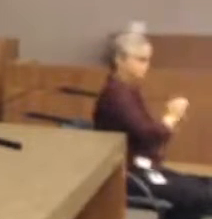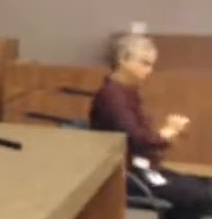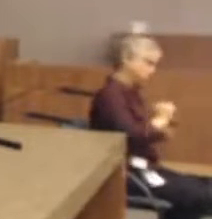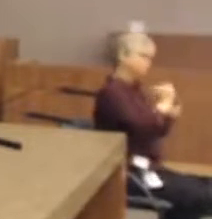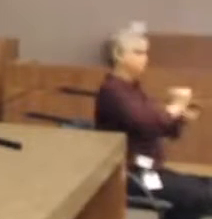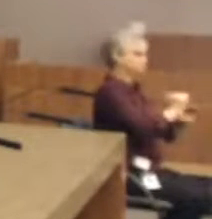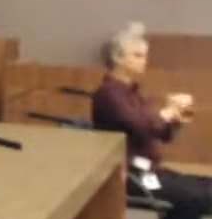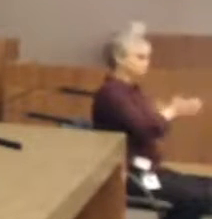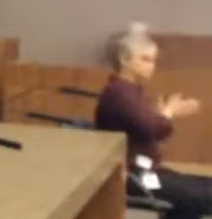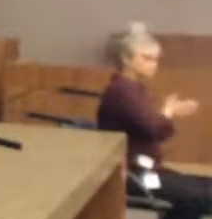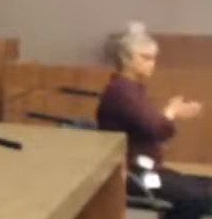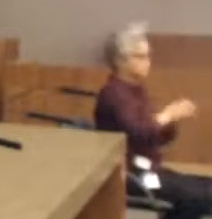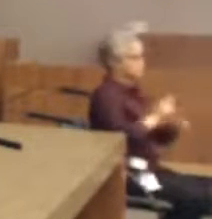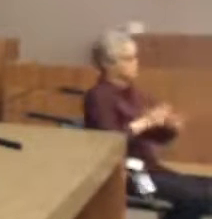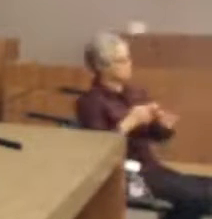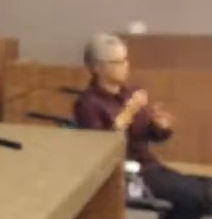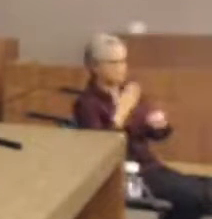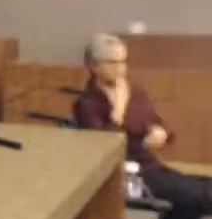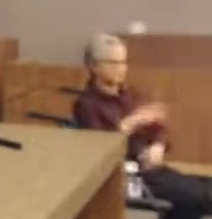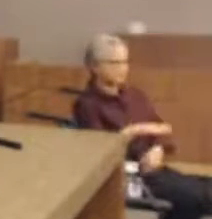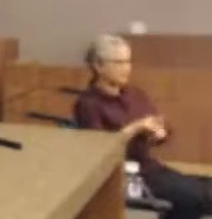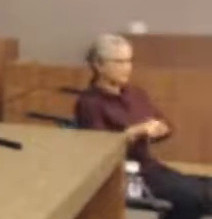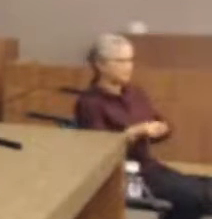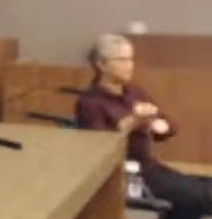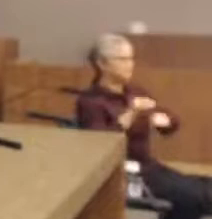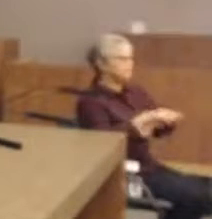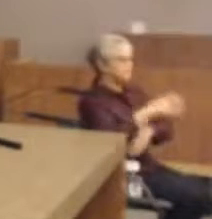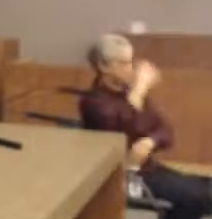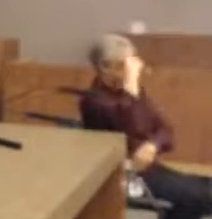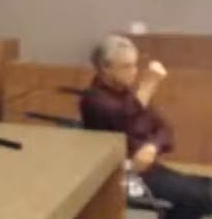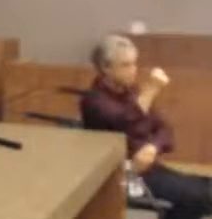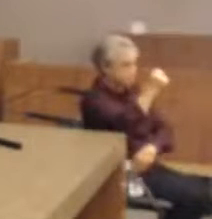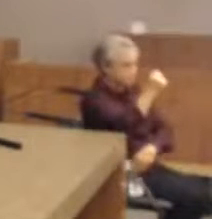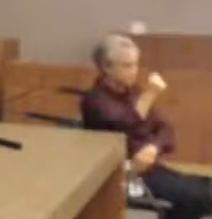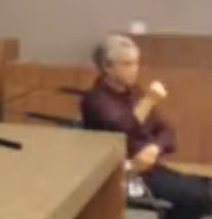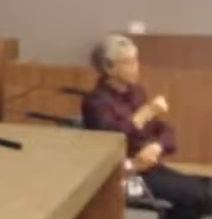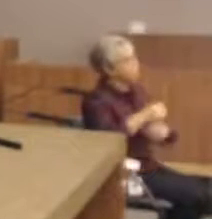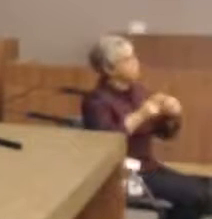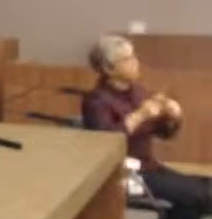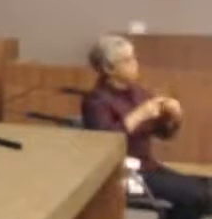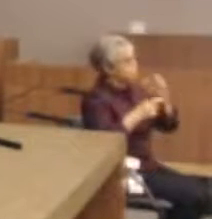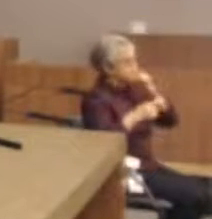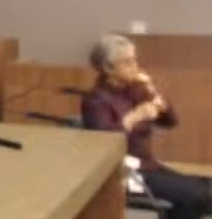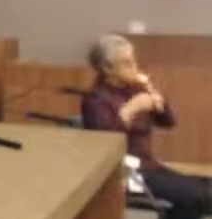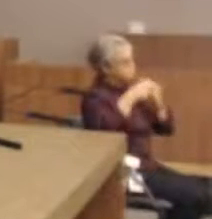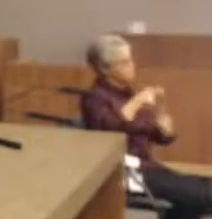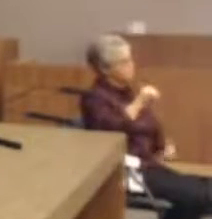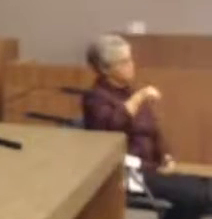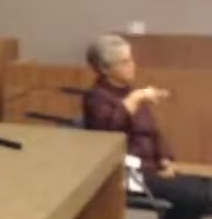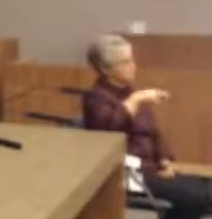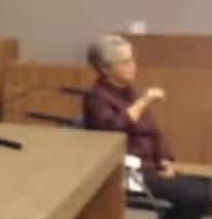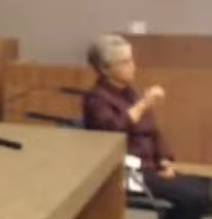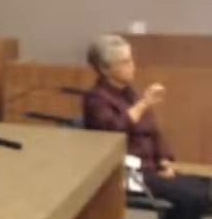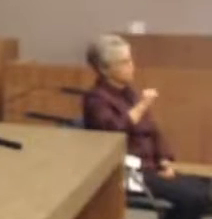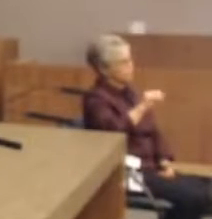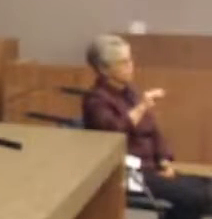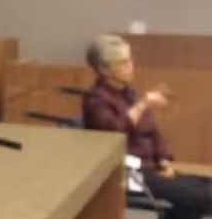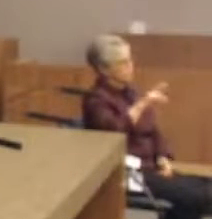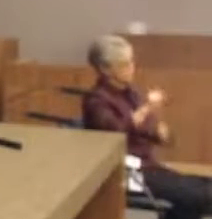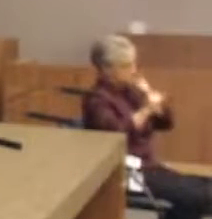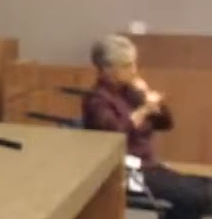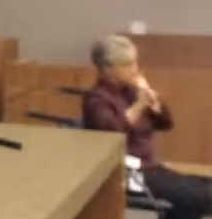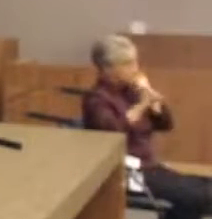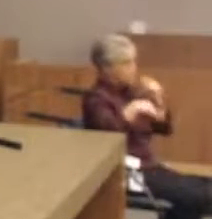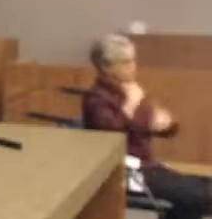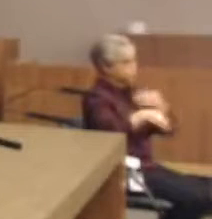memory. So first, the hippocampus. The hippocampus is what processes the information into our memories. The hippocampus in